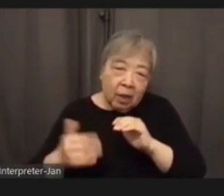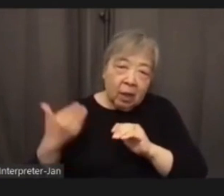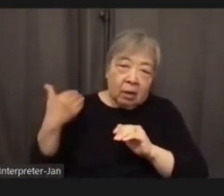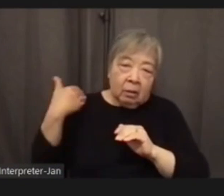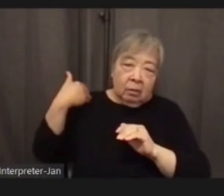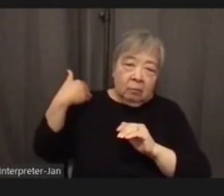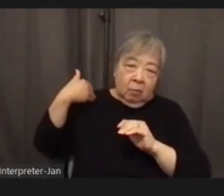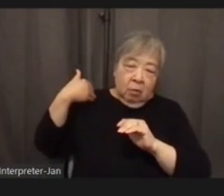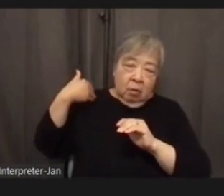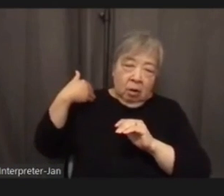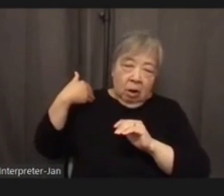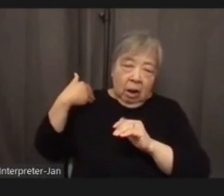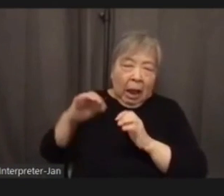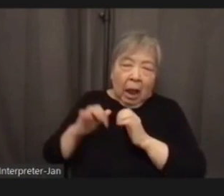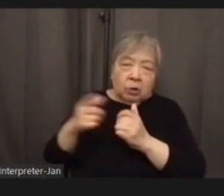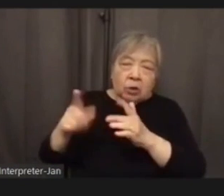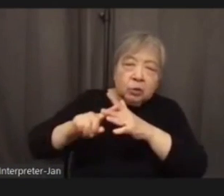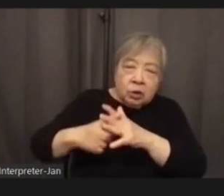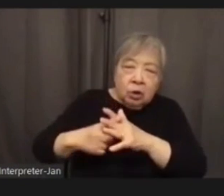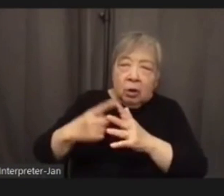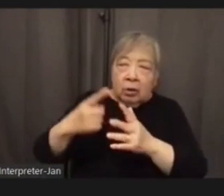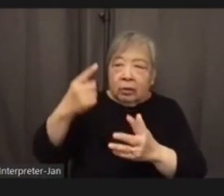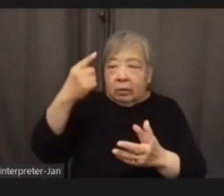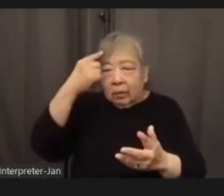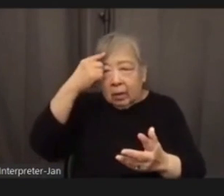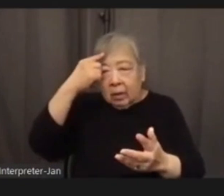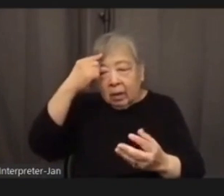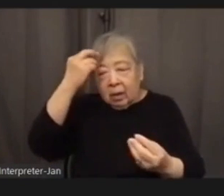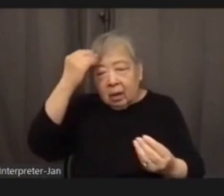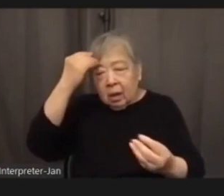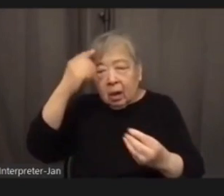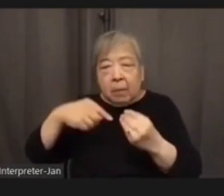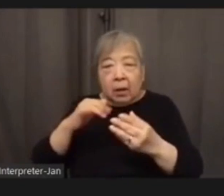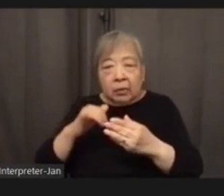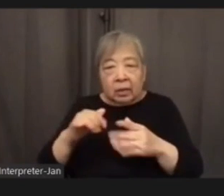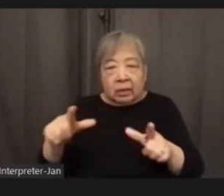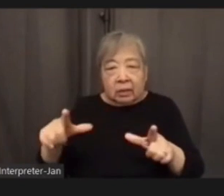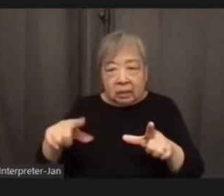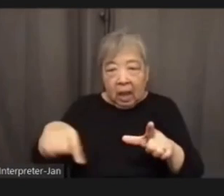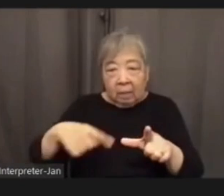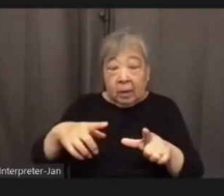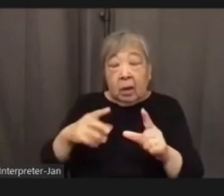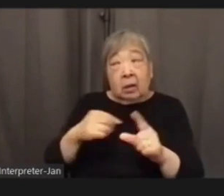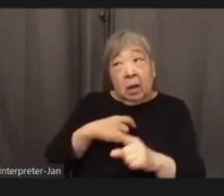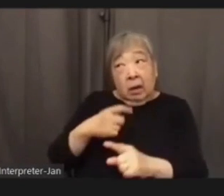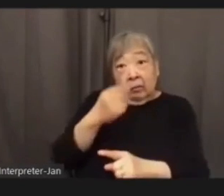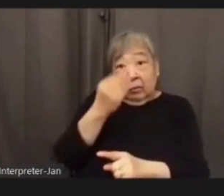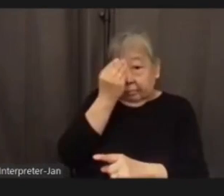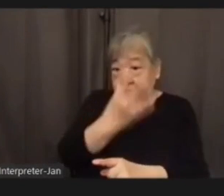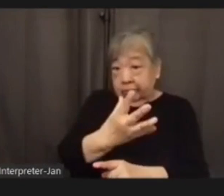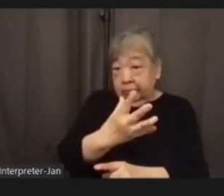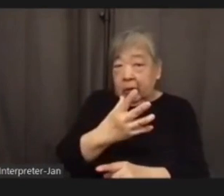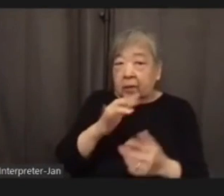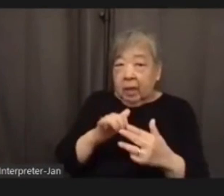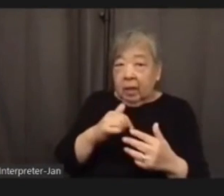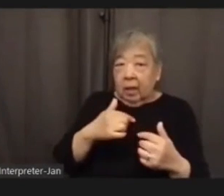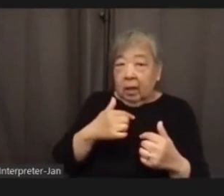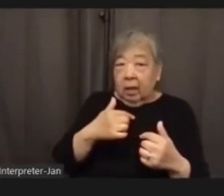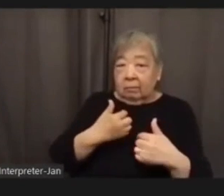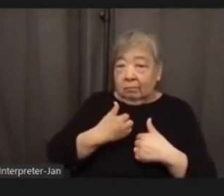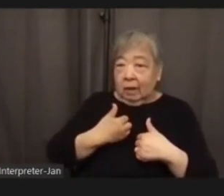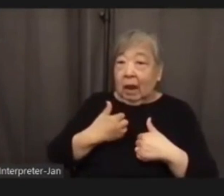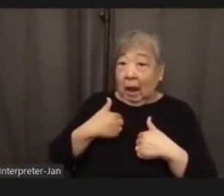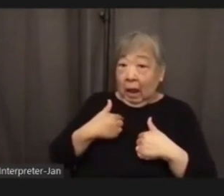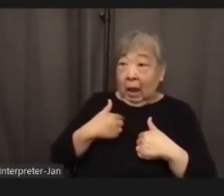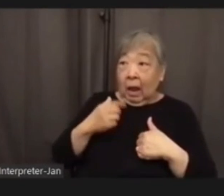would say. How did you first start thinking about this album? And I should say, in the spirit of full disclosure, that I originally was encouraging